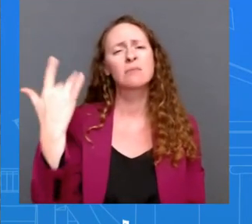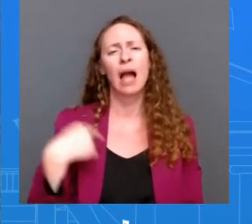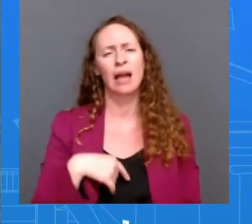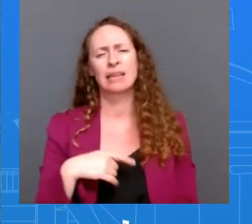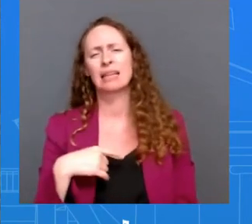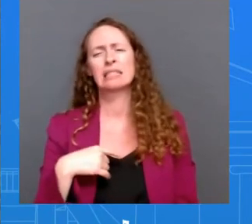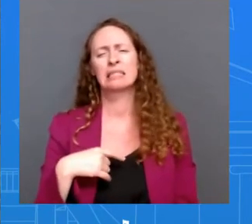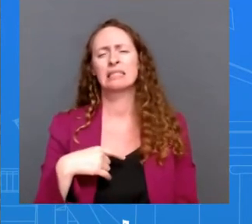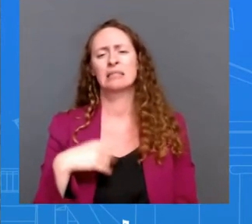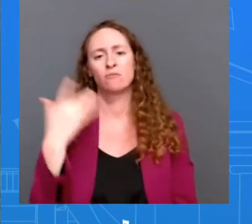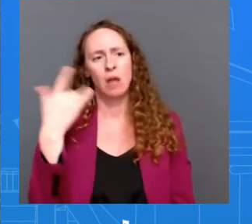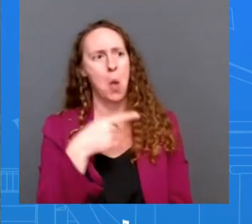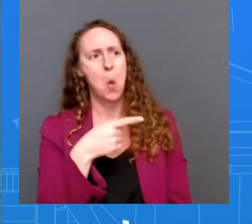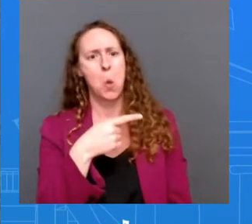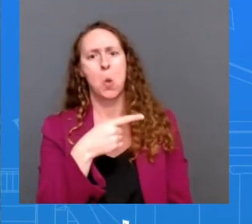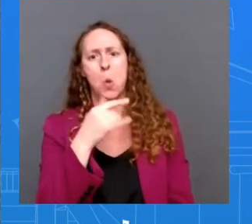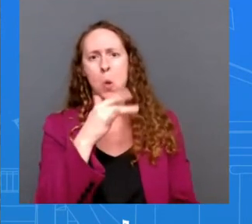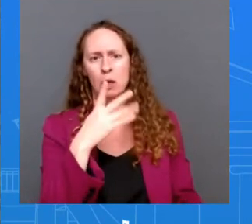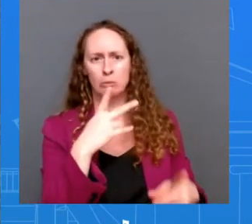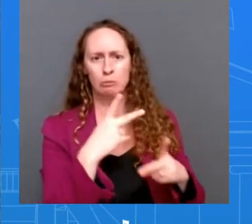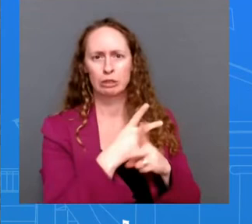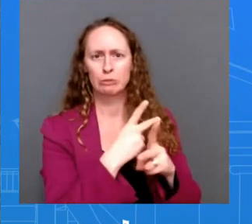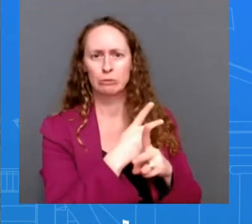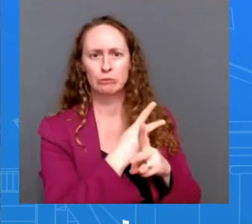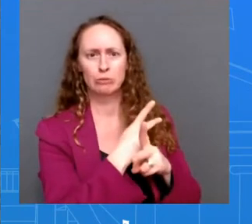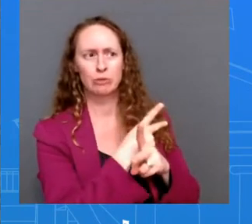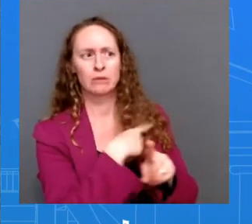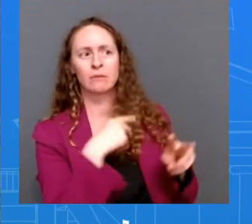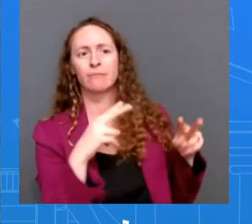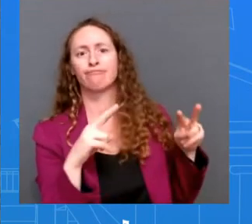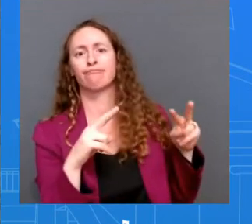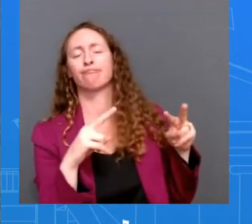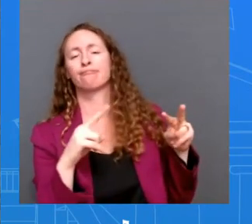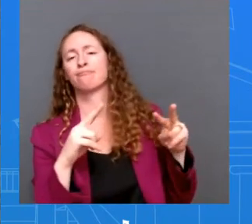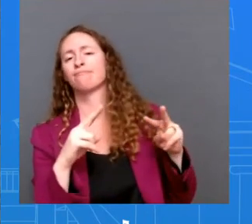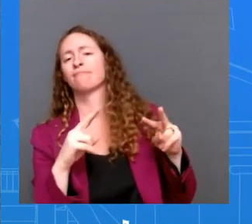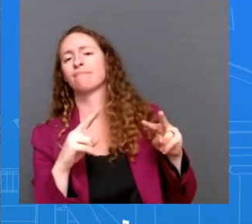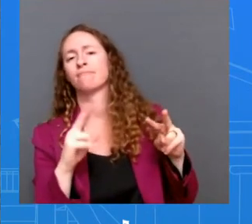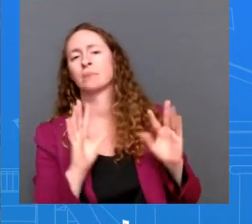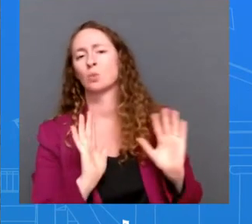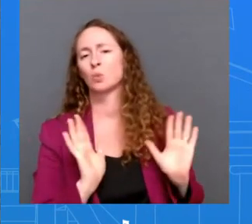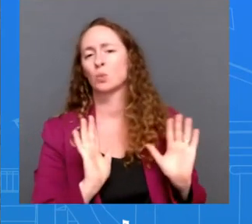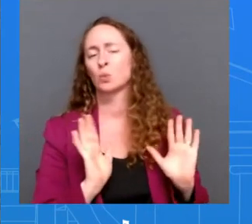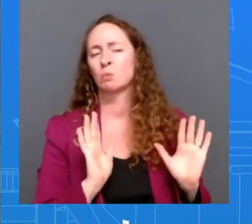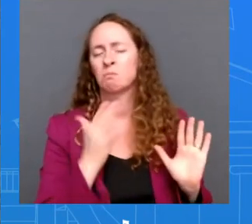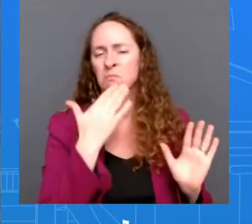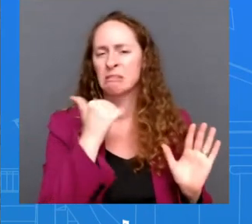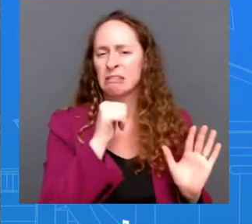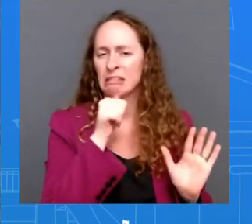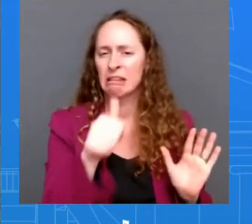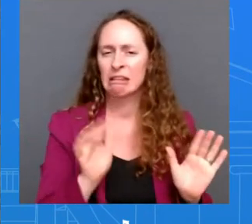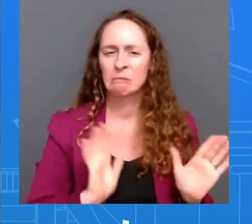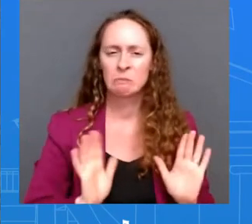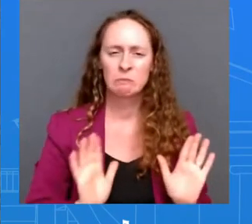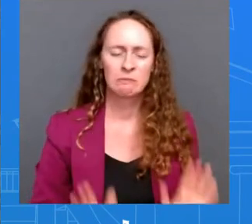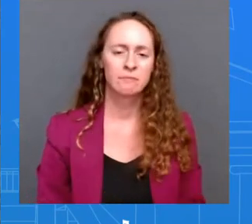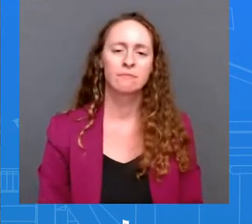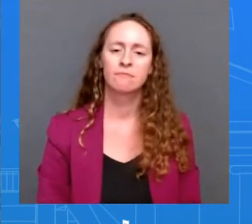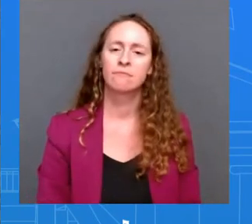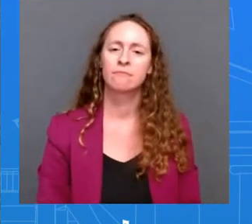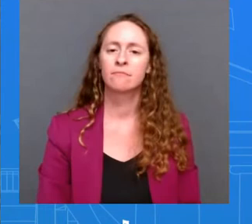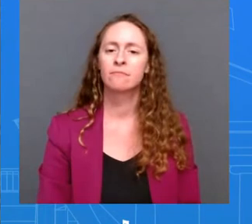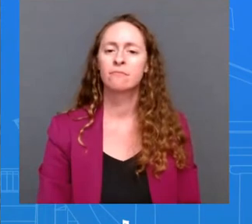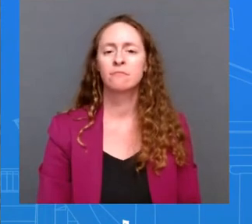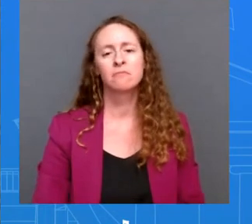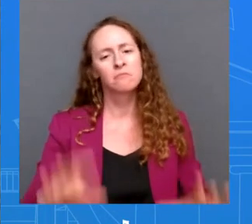escalated. I mean, it's temperature's pretty high, and the president believed, and the national security team believed,